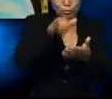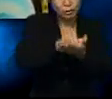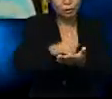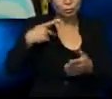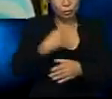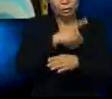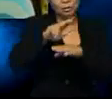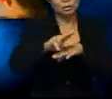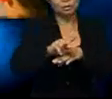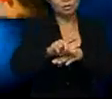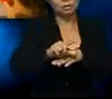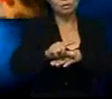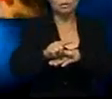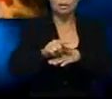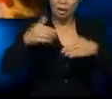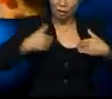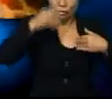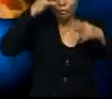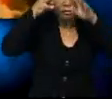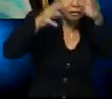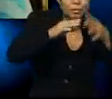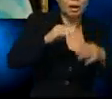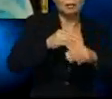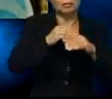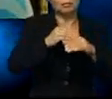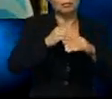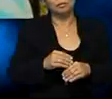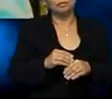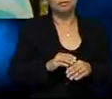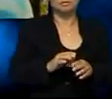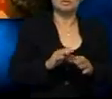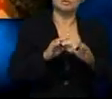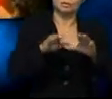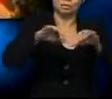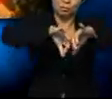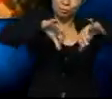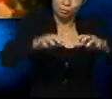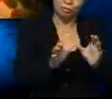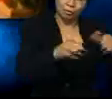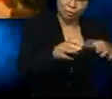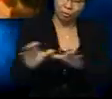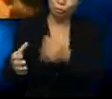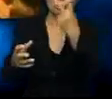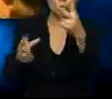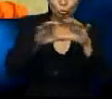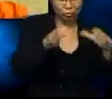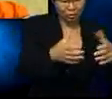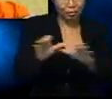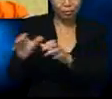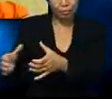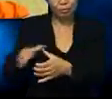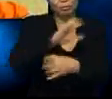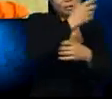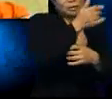are we going to do that? We will just have to be creative. I'm going to split you all into 2 teams to figure out the